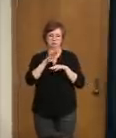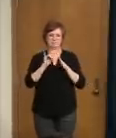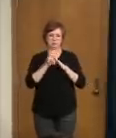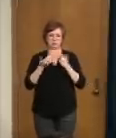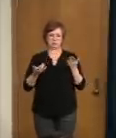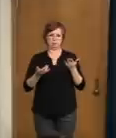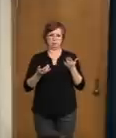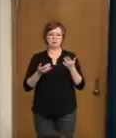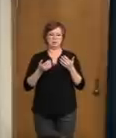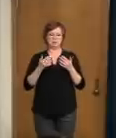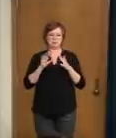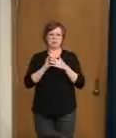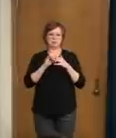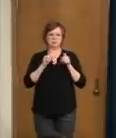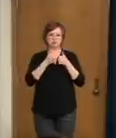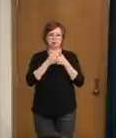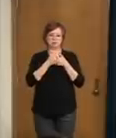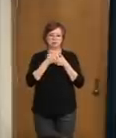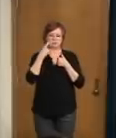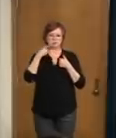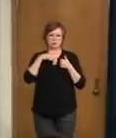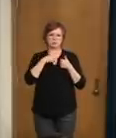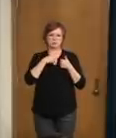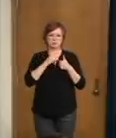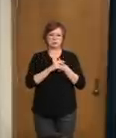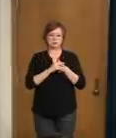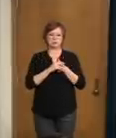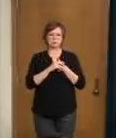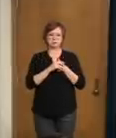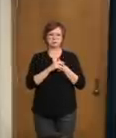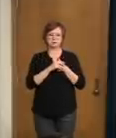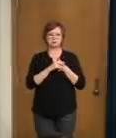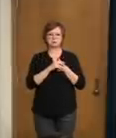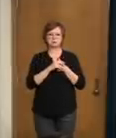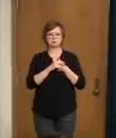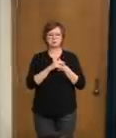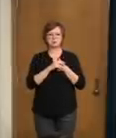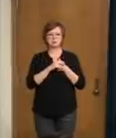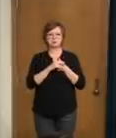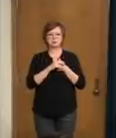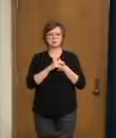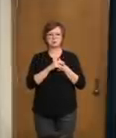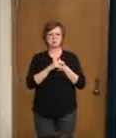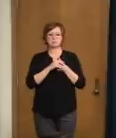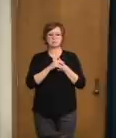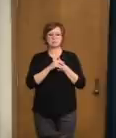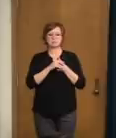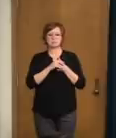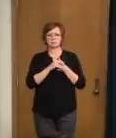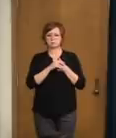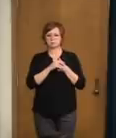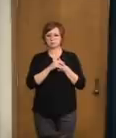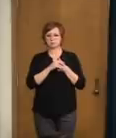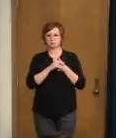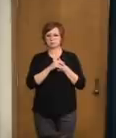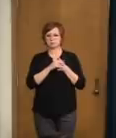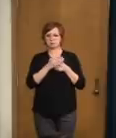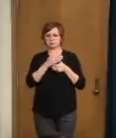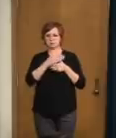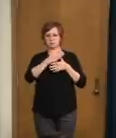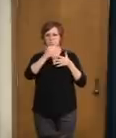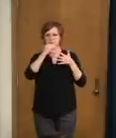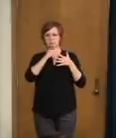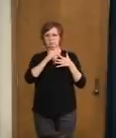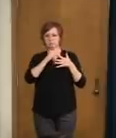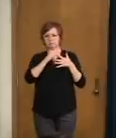some of the rural and remote locations, creating a limitation on us. Various administrative processes like